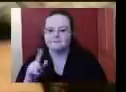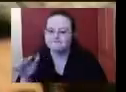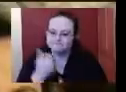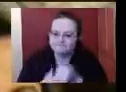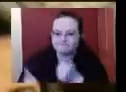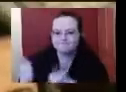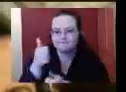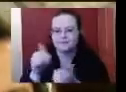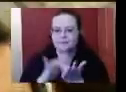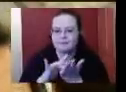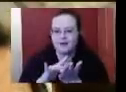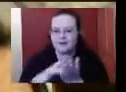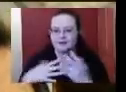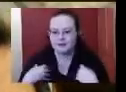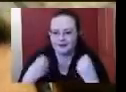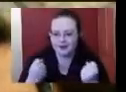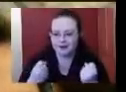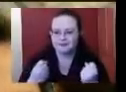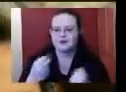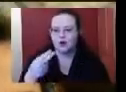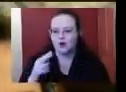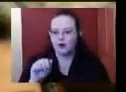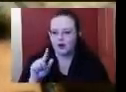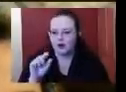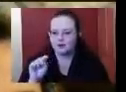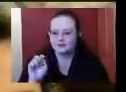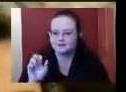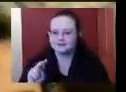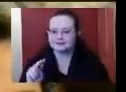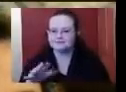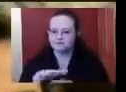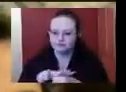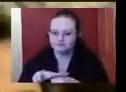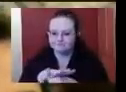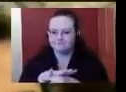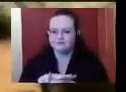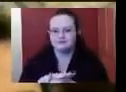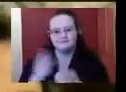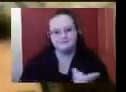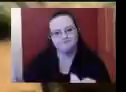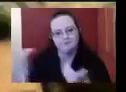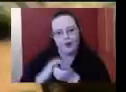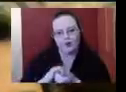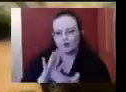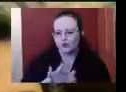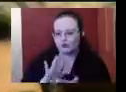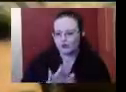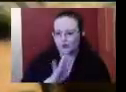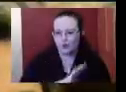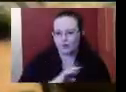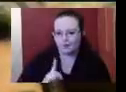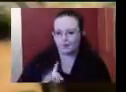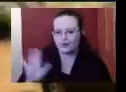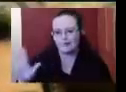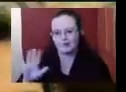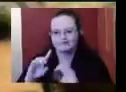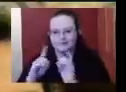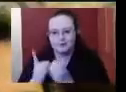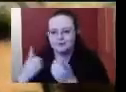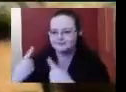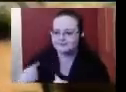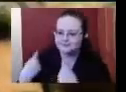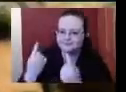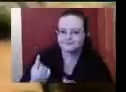Region. Dr. Meghani has been a tremendous partner with our school board, her and her department. We've been